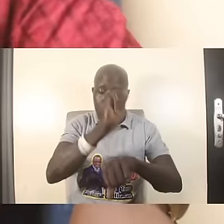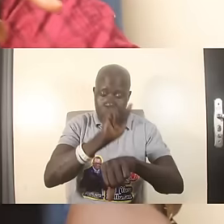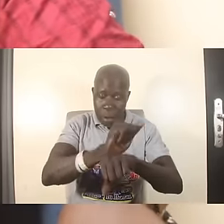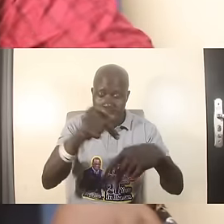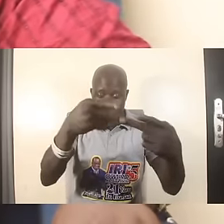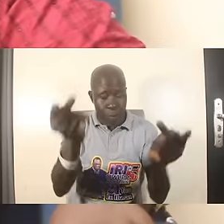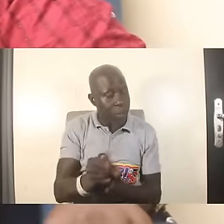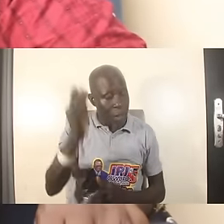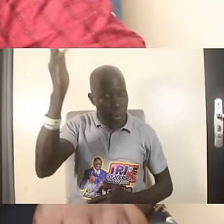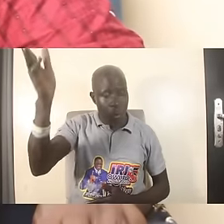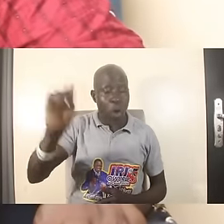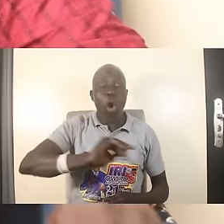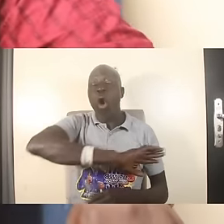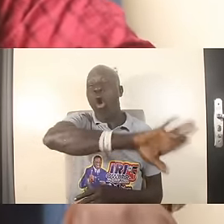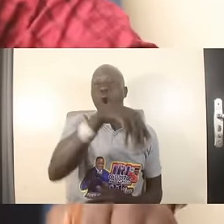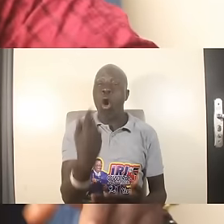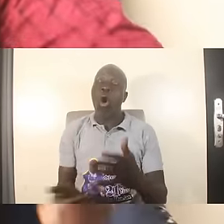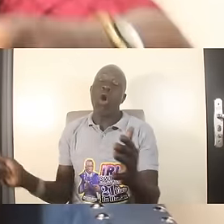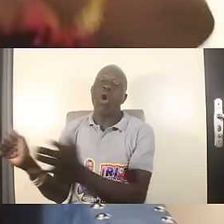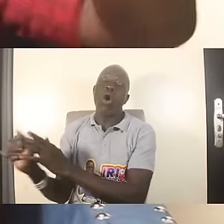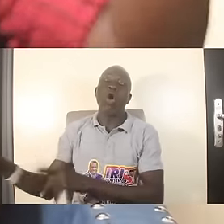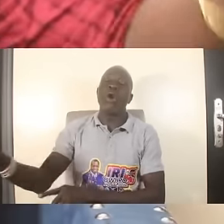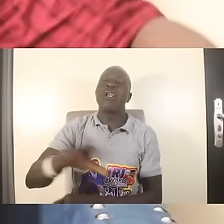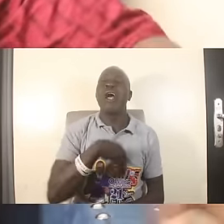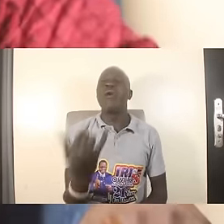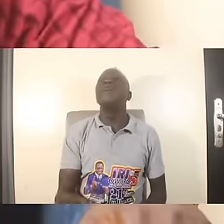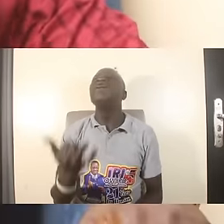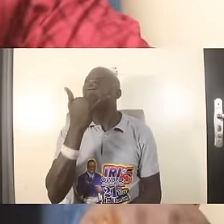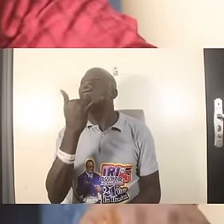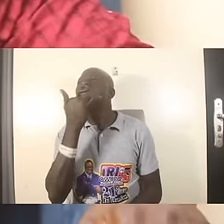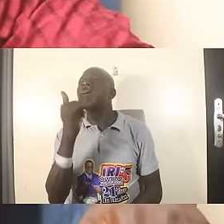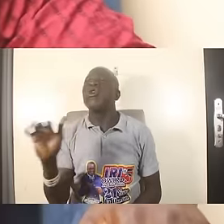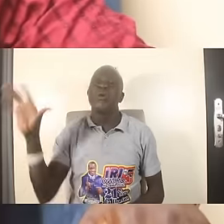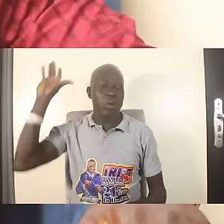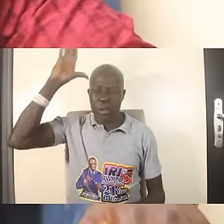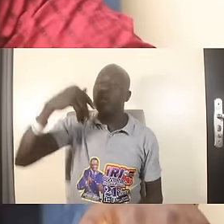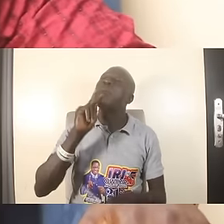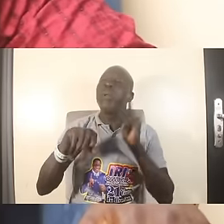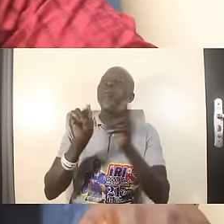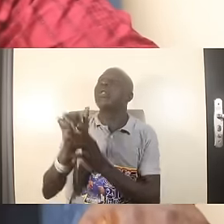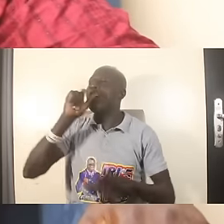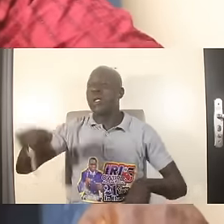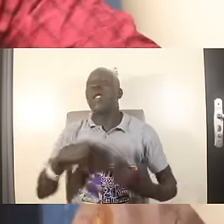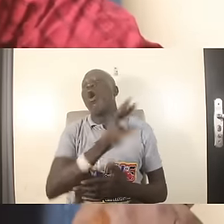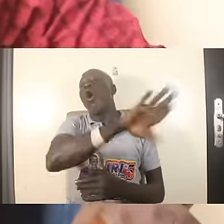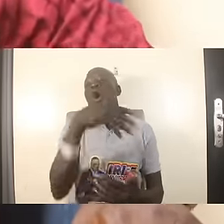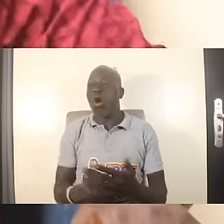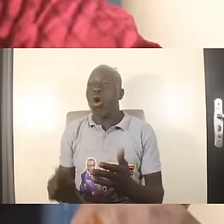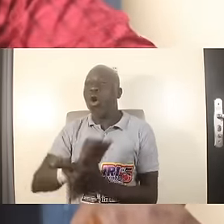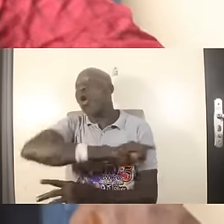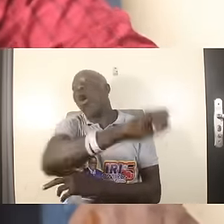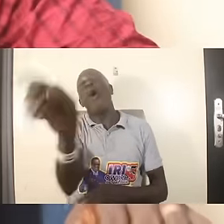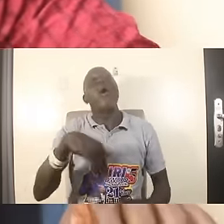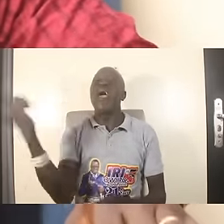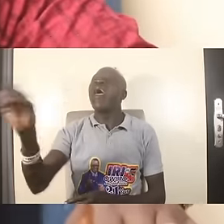In your office, they are there. Gbogbo ebi laye ni awon aba ni eniyan wa. All these mysterious people are everywhere in the land. Gbogbo ebi laye ni